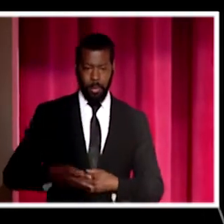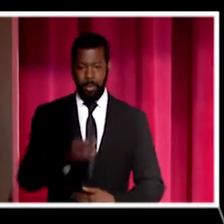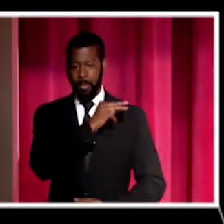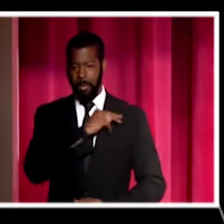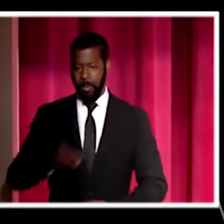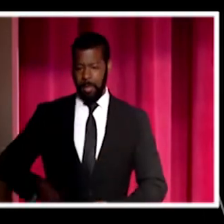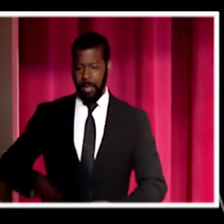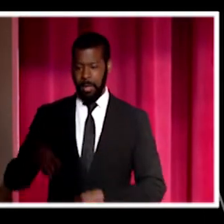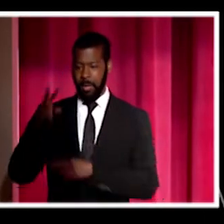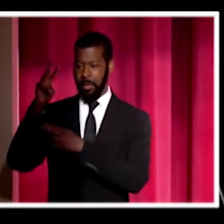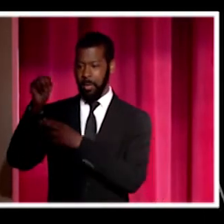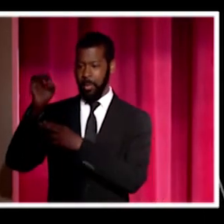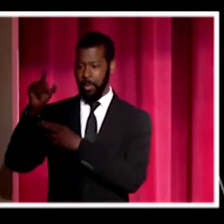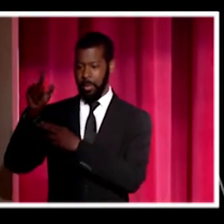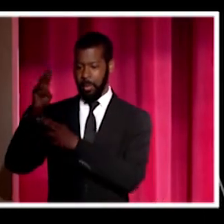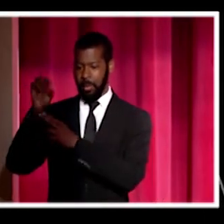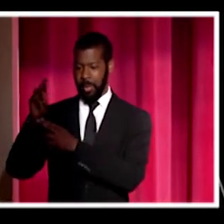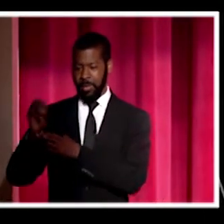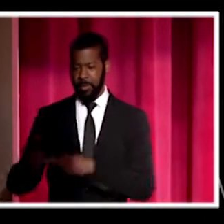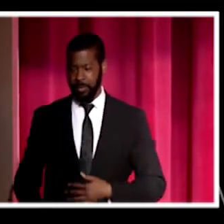Mayor Muriel Bowser.